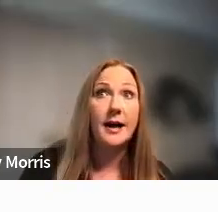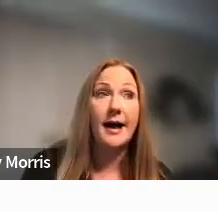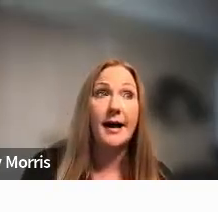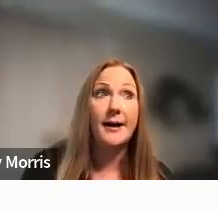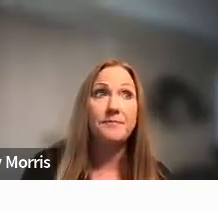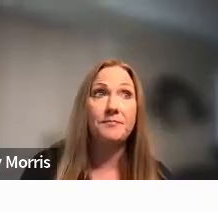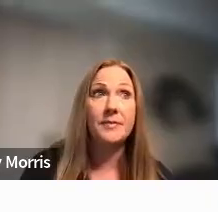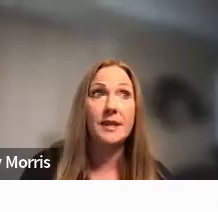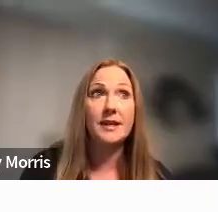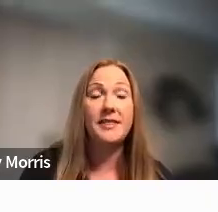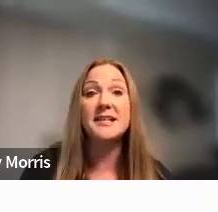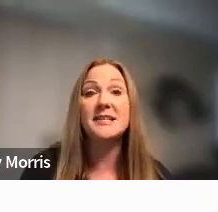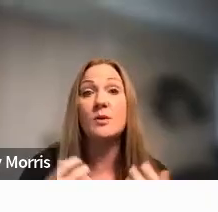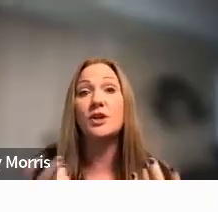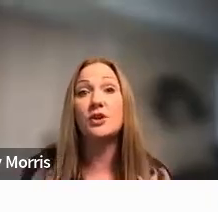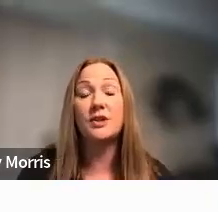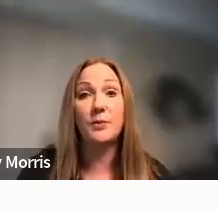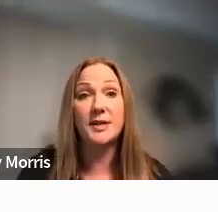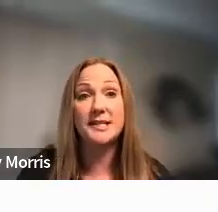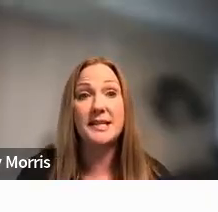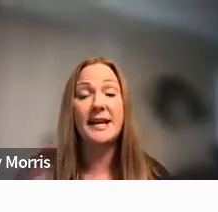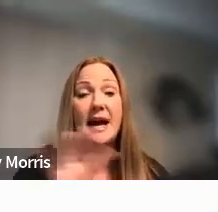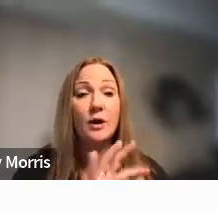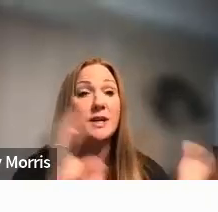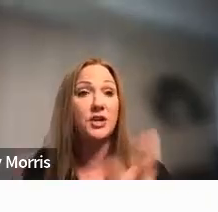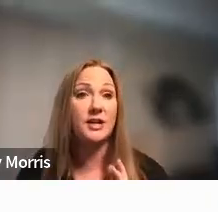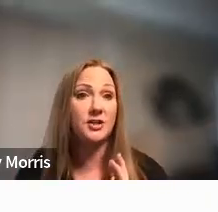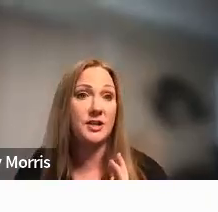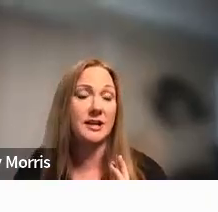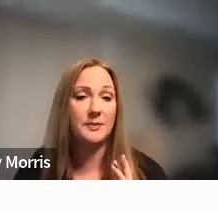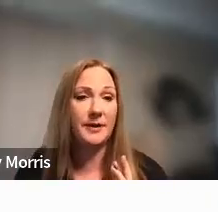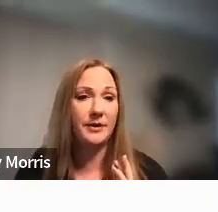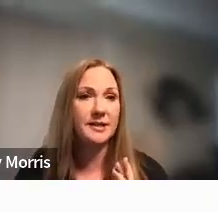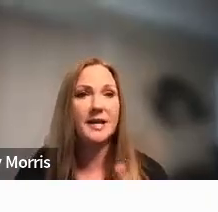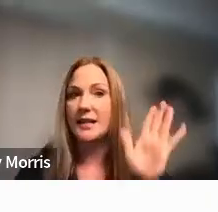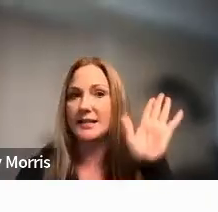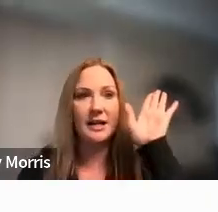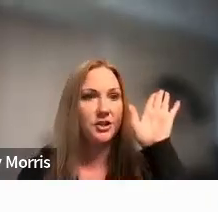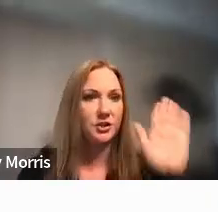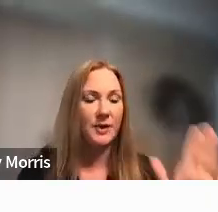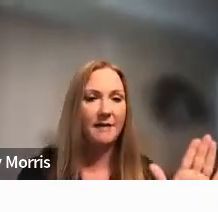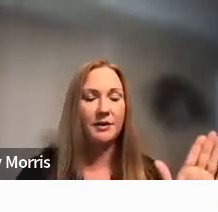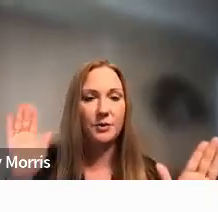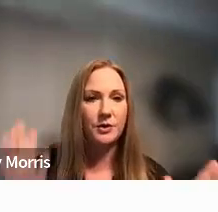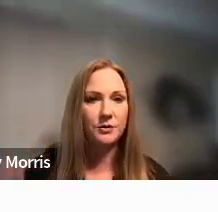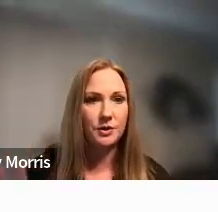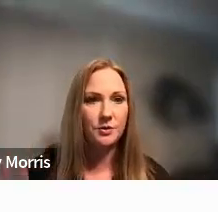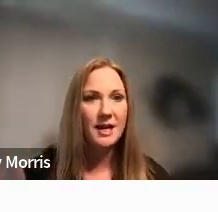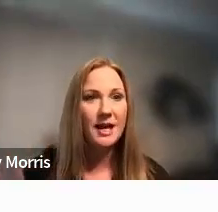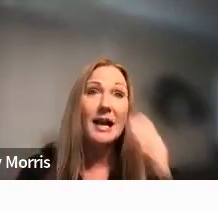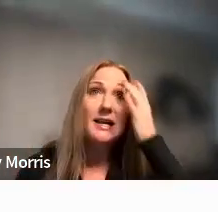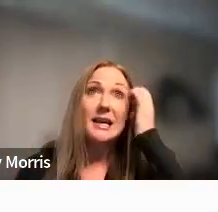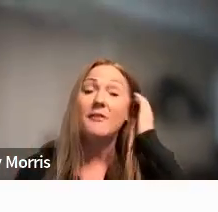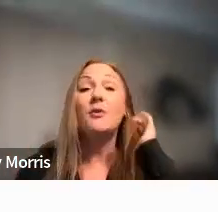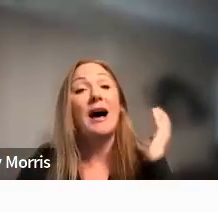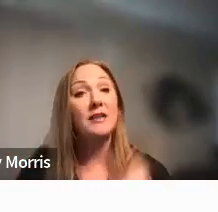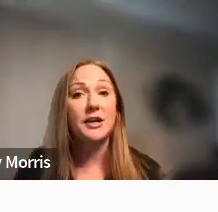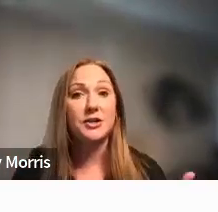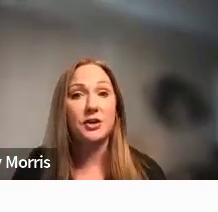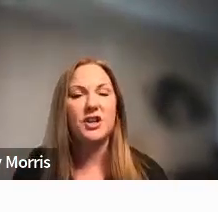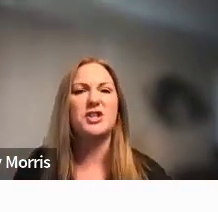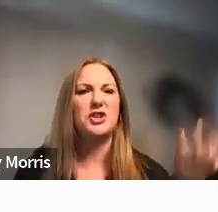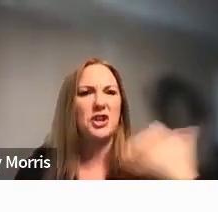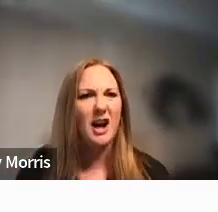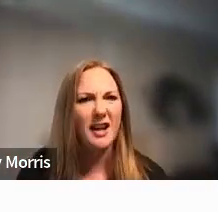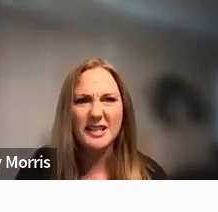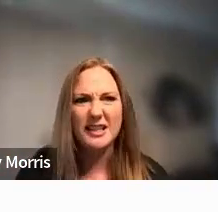or things that we see, and how do we change that experience? It's not just you have it or you don't. If you have a